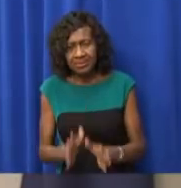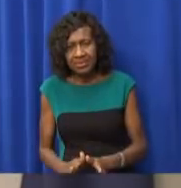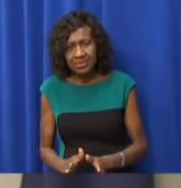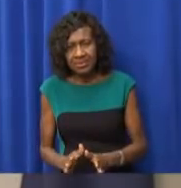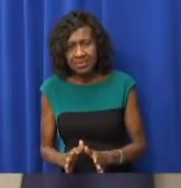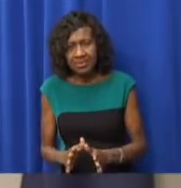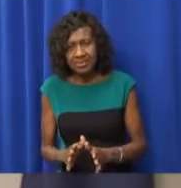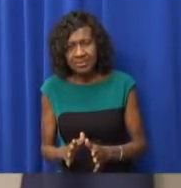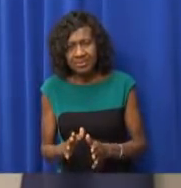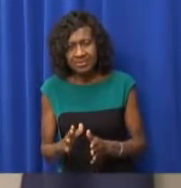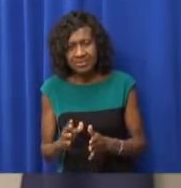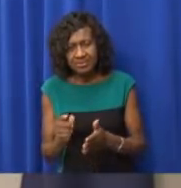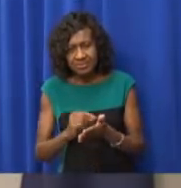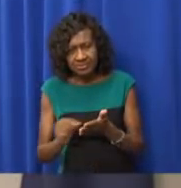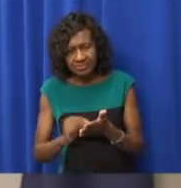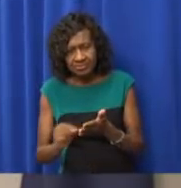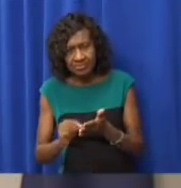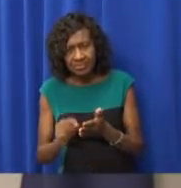should be followed.